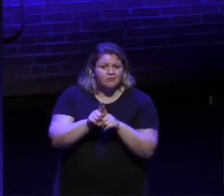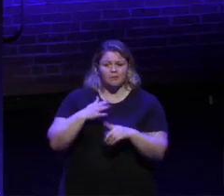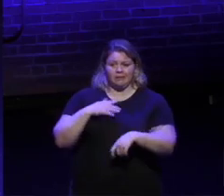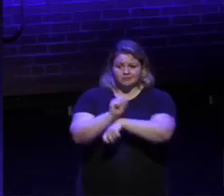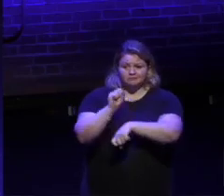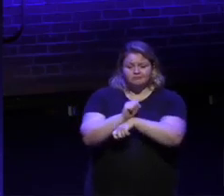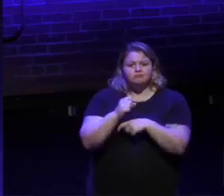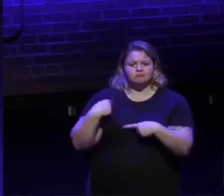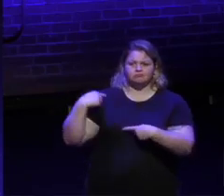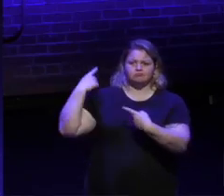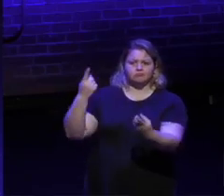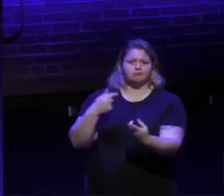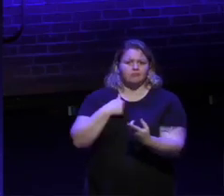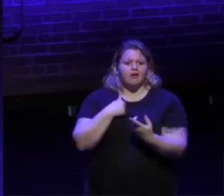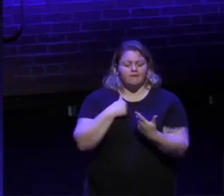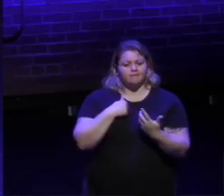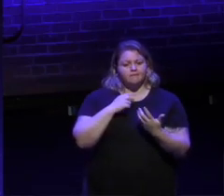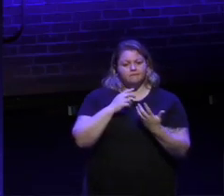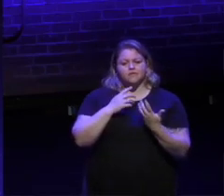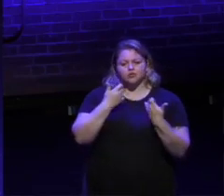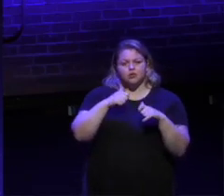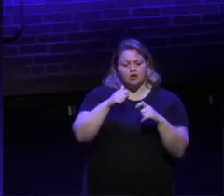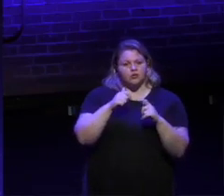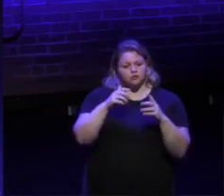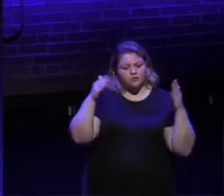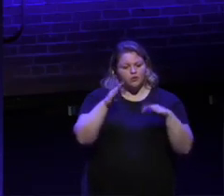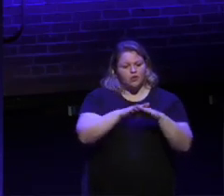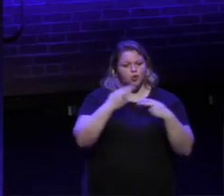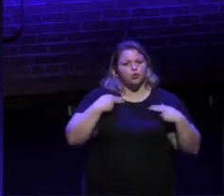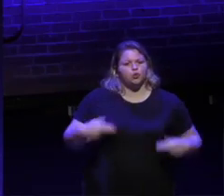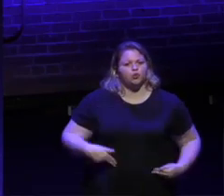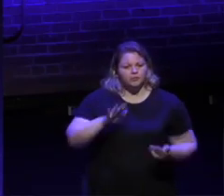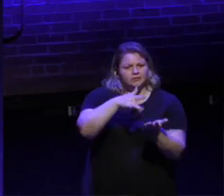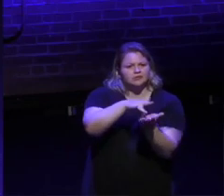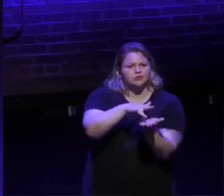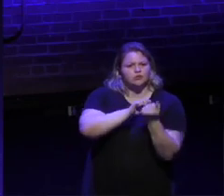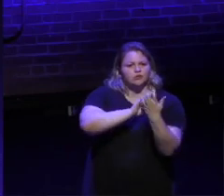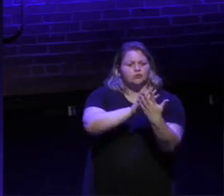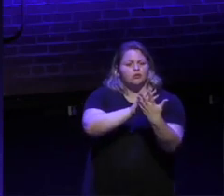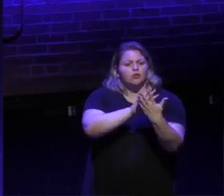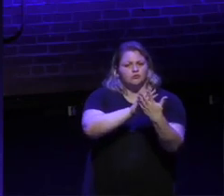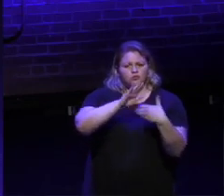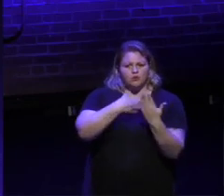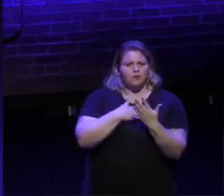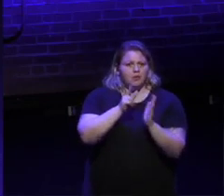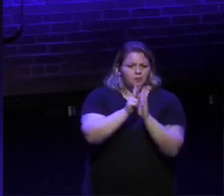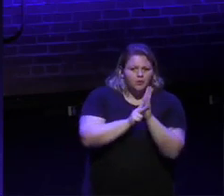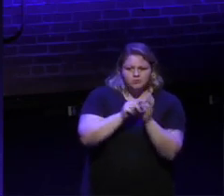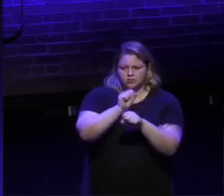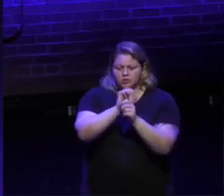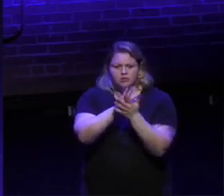with, putting human-centered design in principles into action. And the reason why I got into this